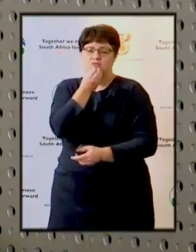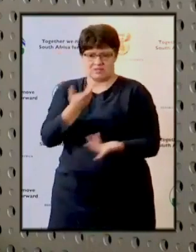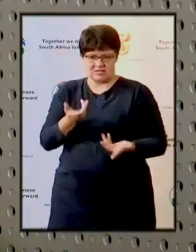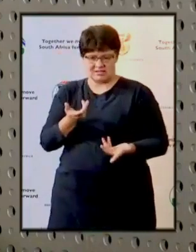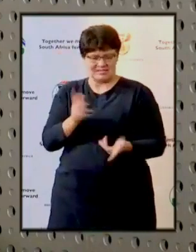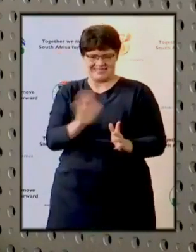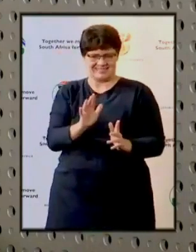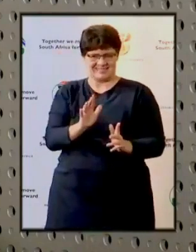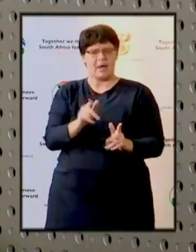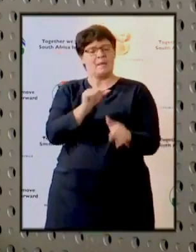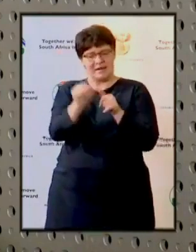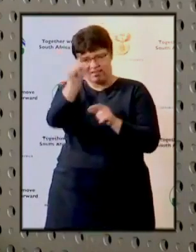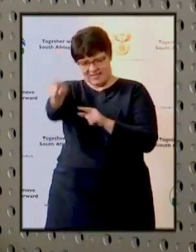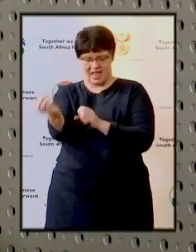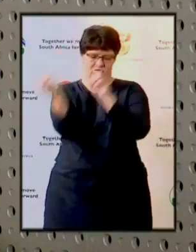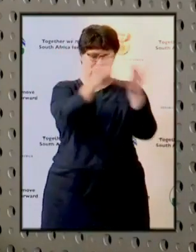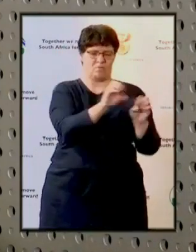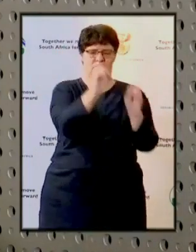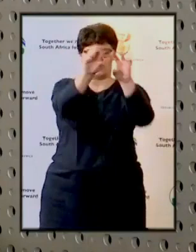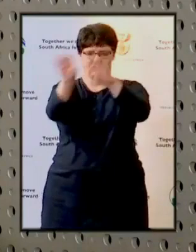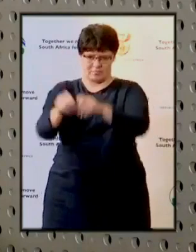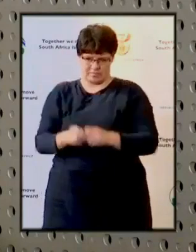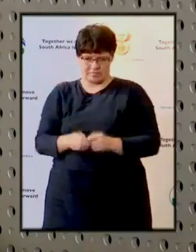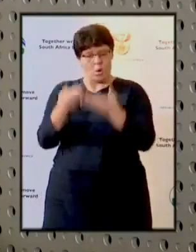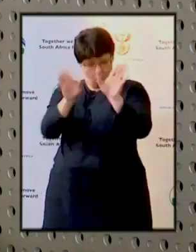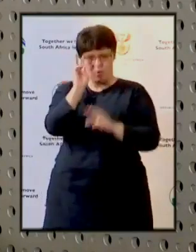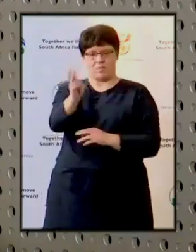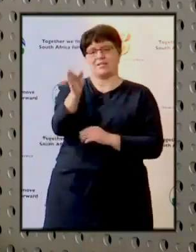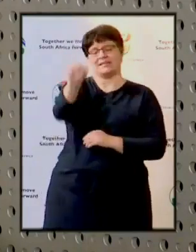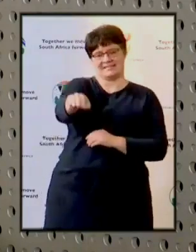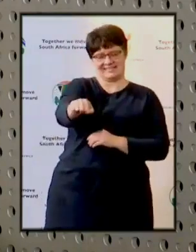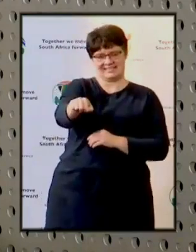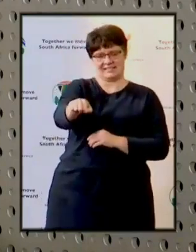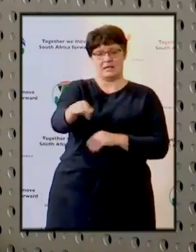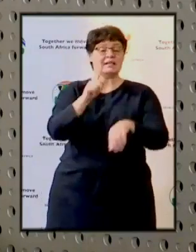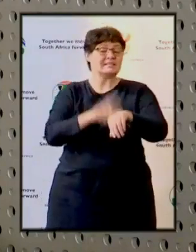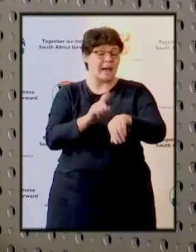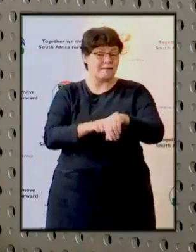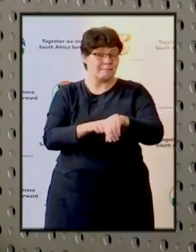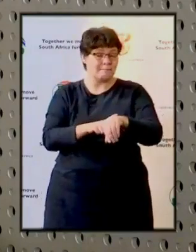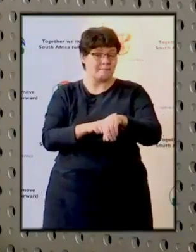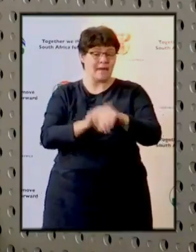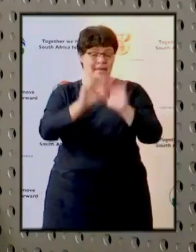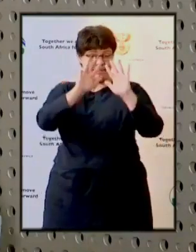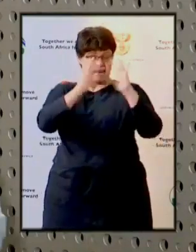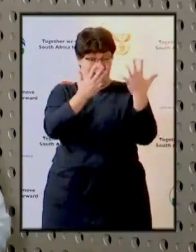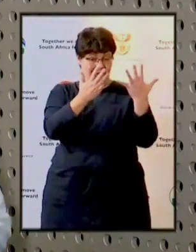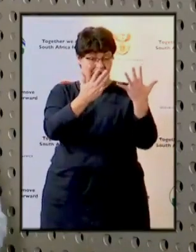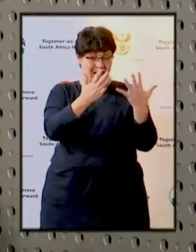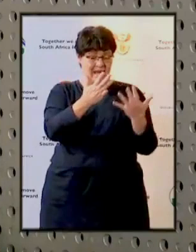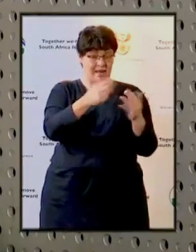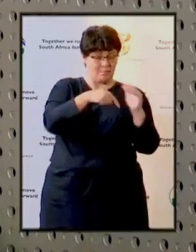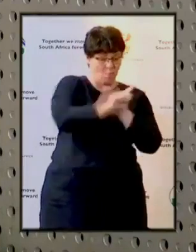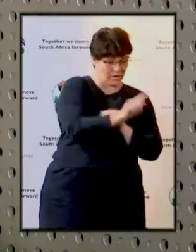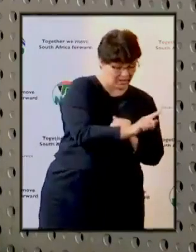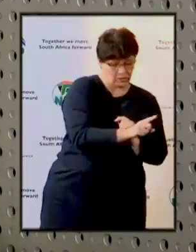those places then will be opened between 900 hours and